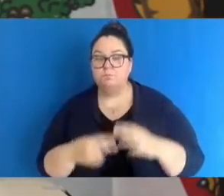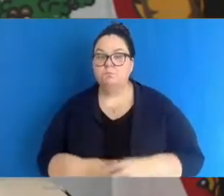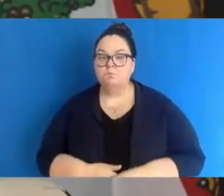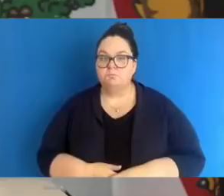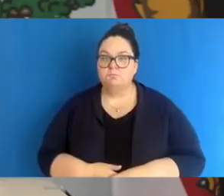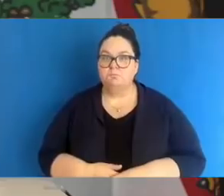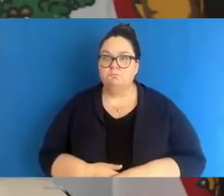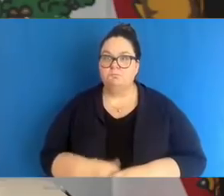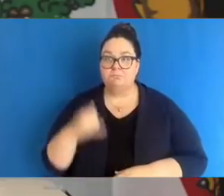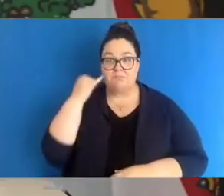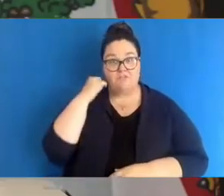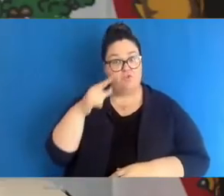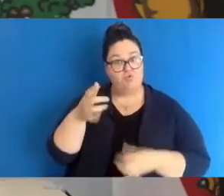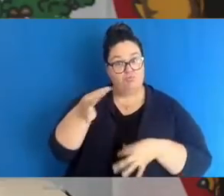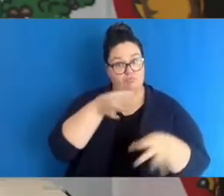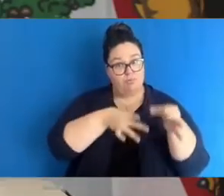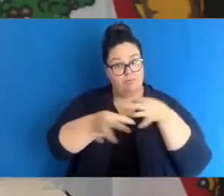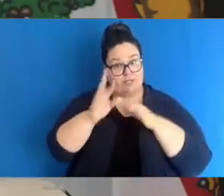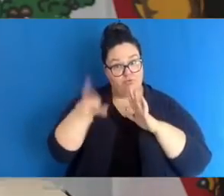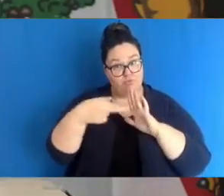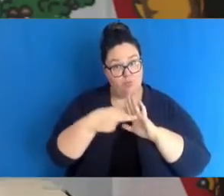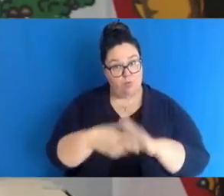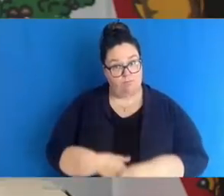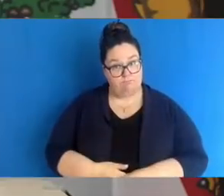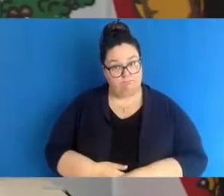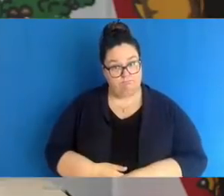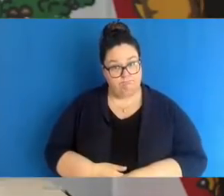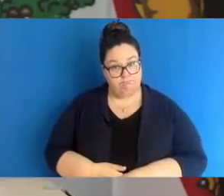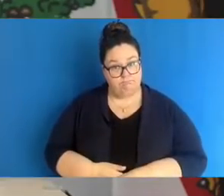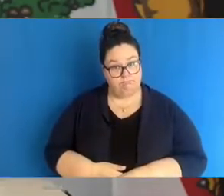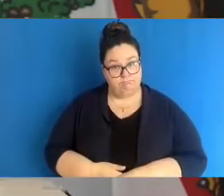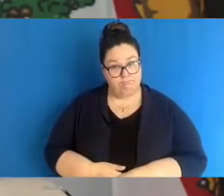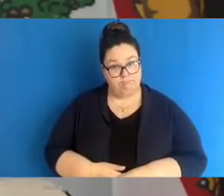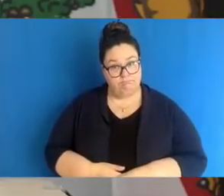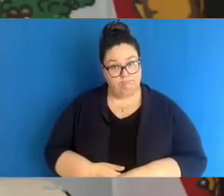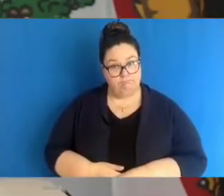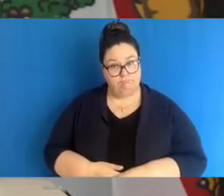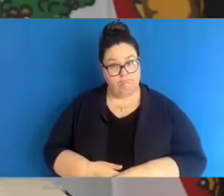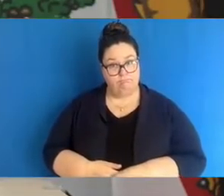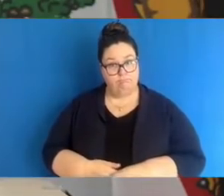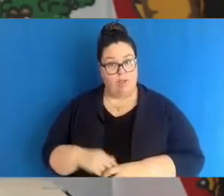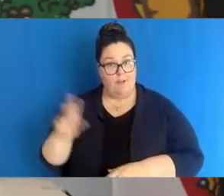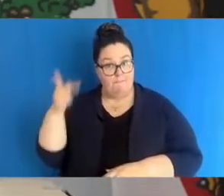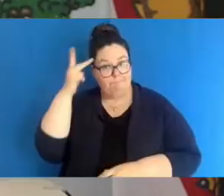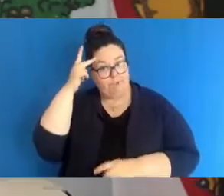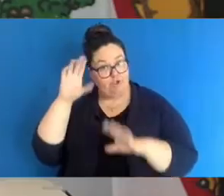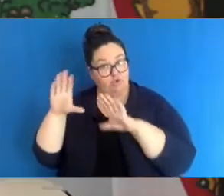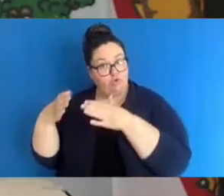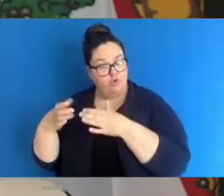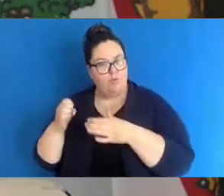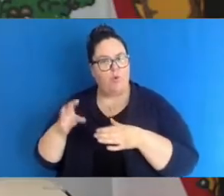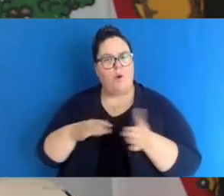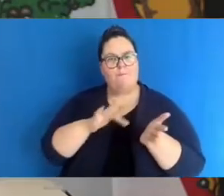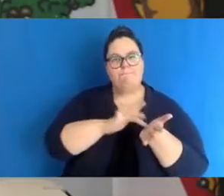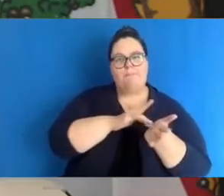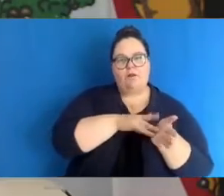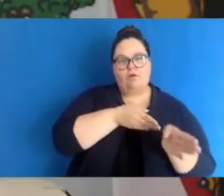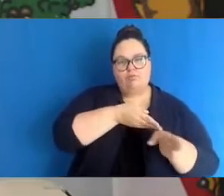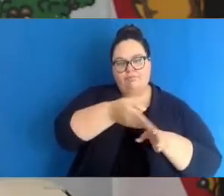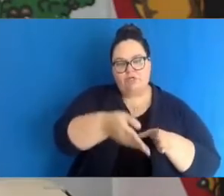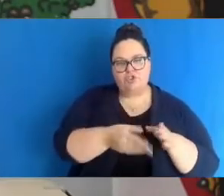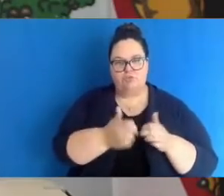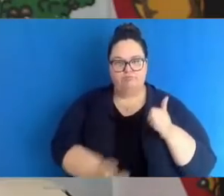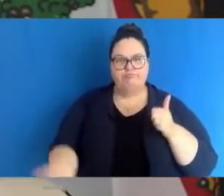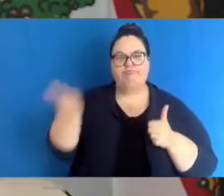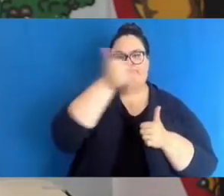if you were in this job, would you take the advice of a partisan politician or the chief public health officer who